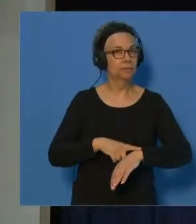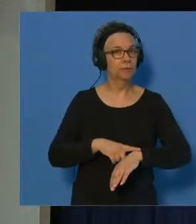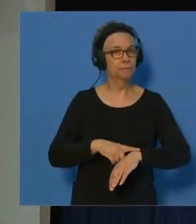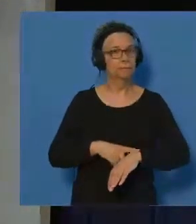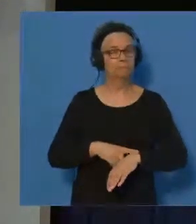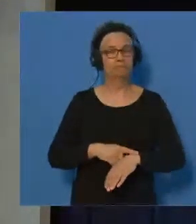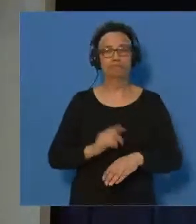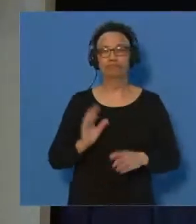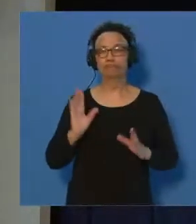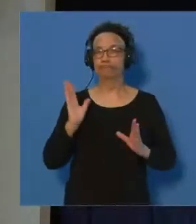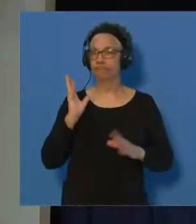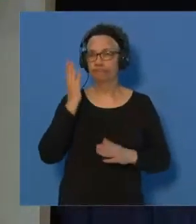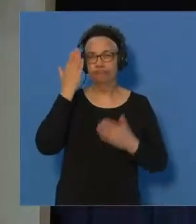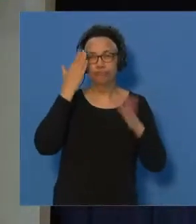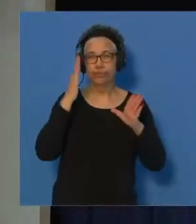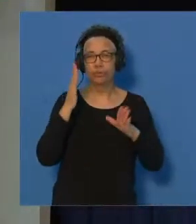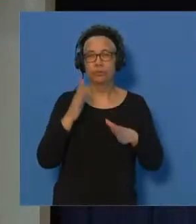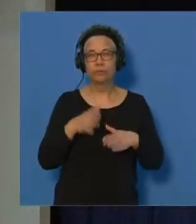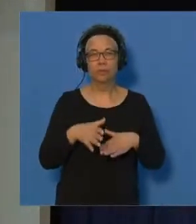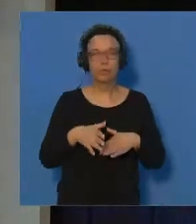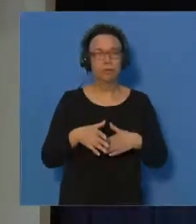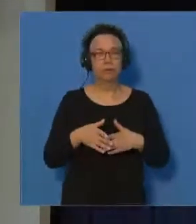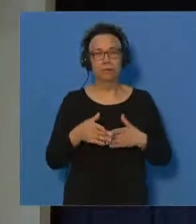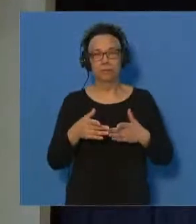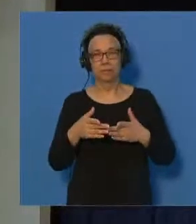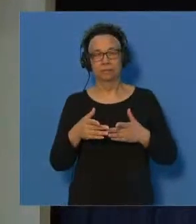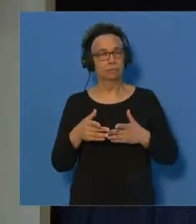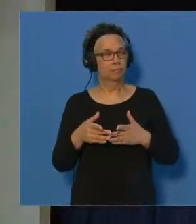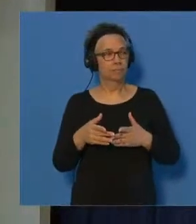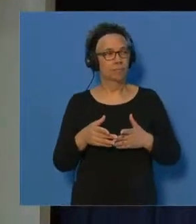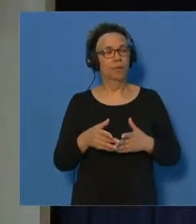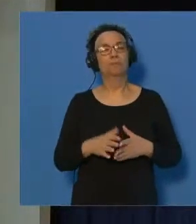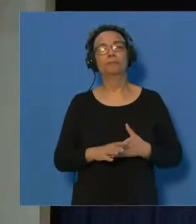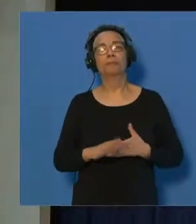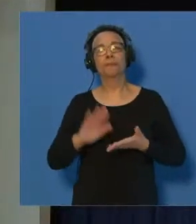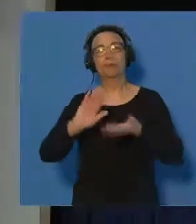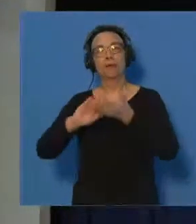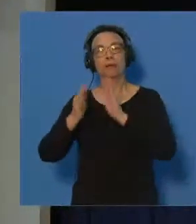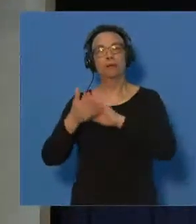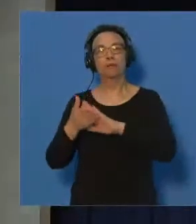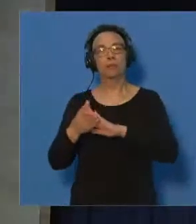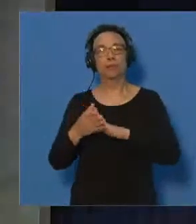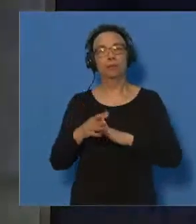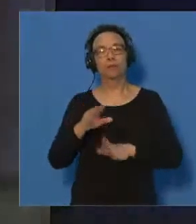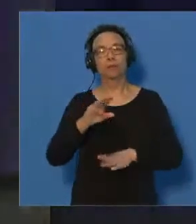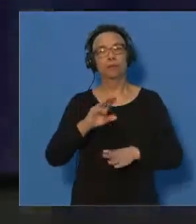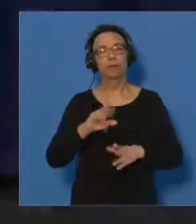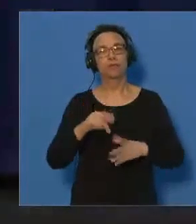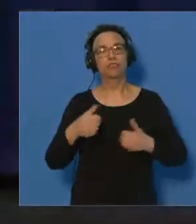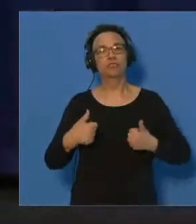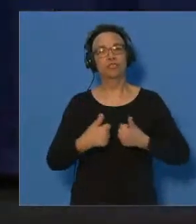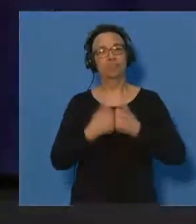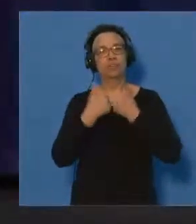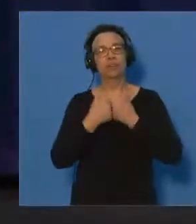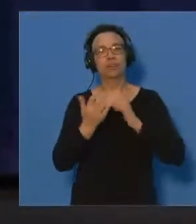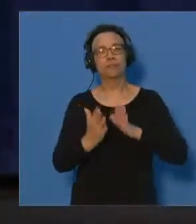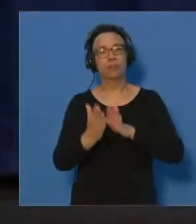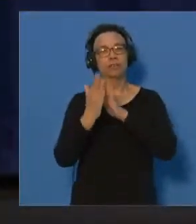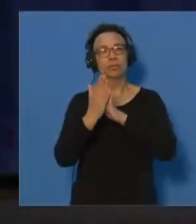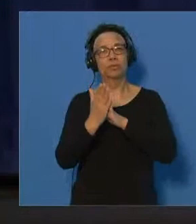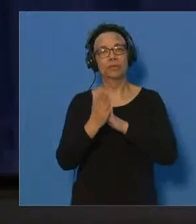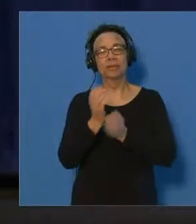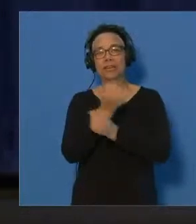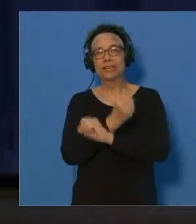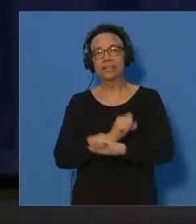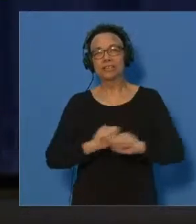profound uncertainty, community welfare agencies face challenges to ensure the safety, well-being, and permanency for our